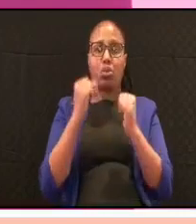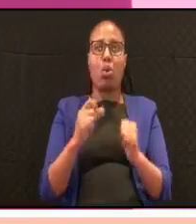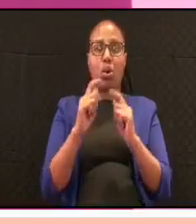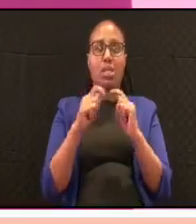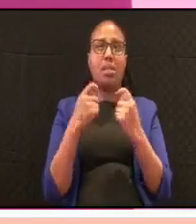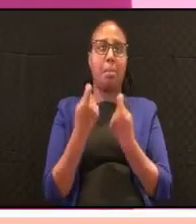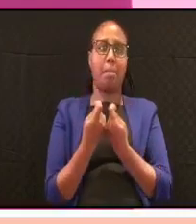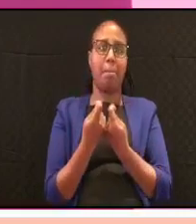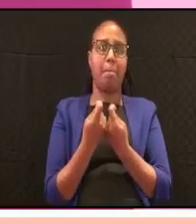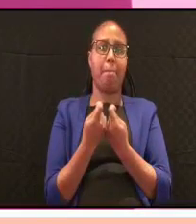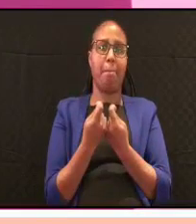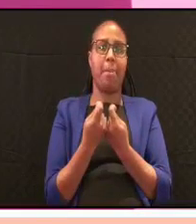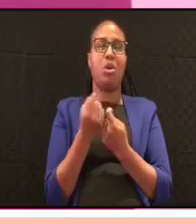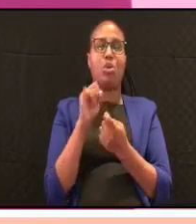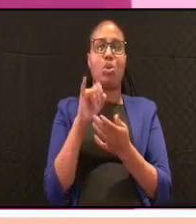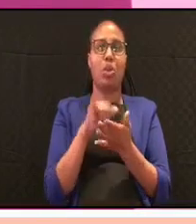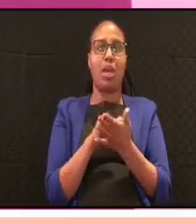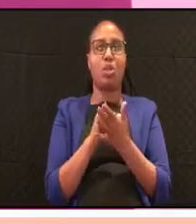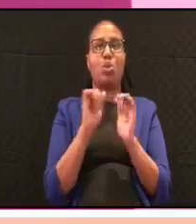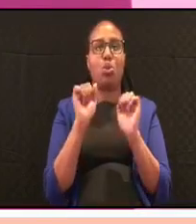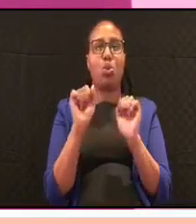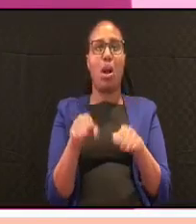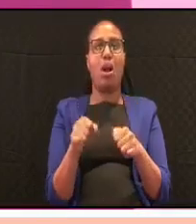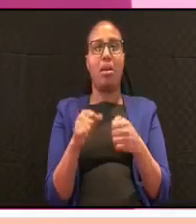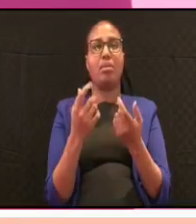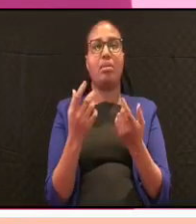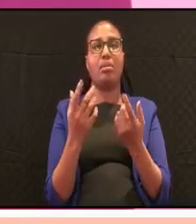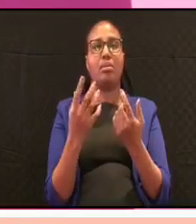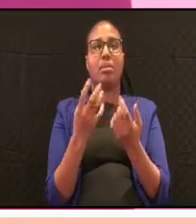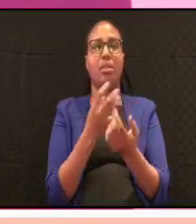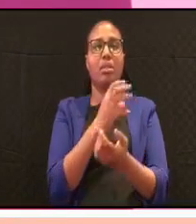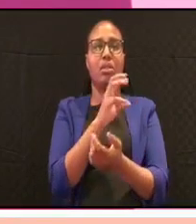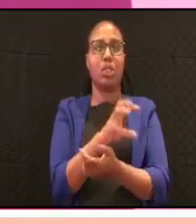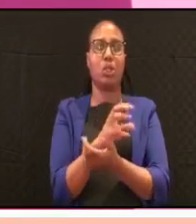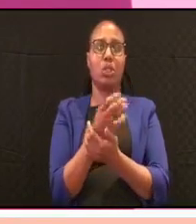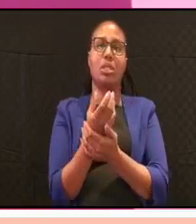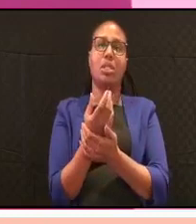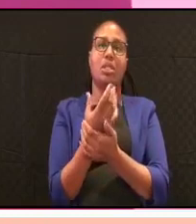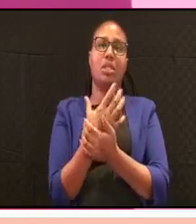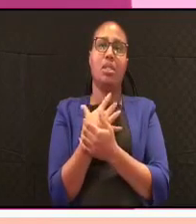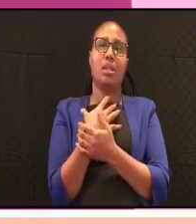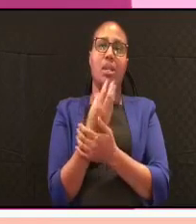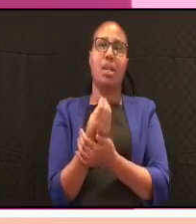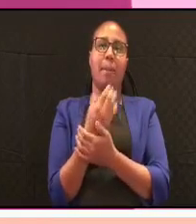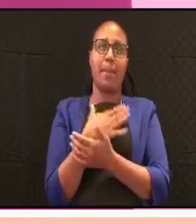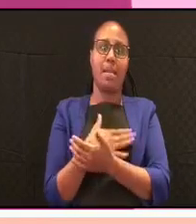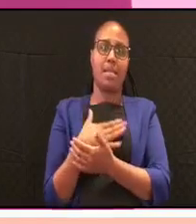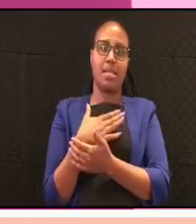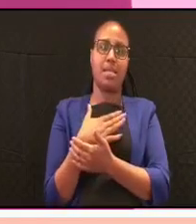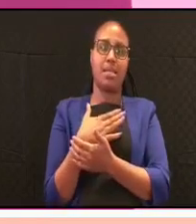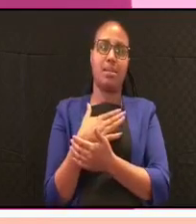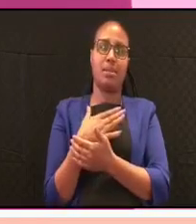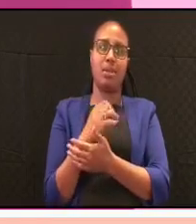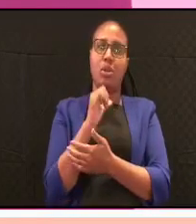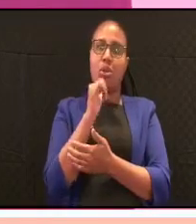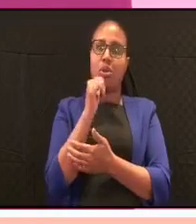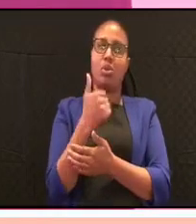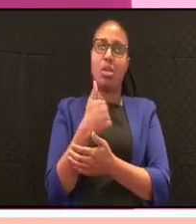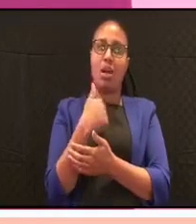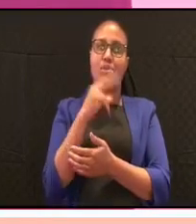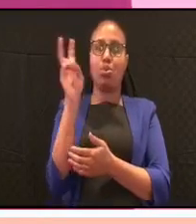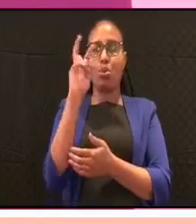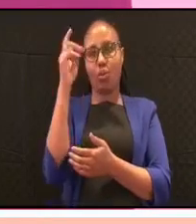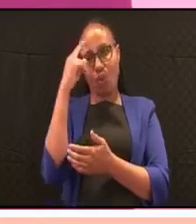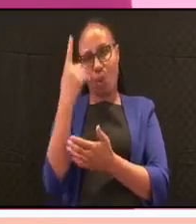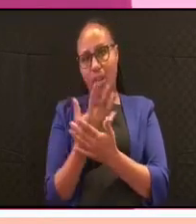team, and so that you are able to engage. And please, you don't have to look